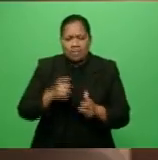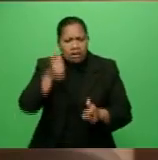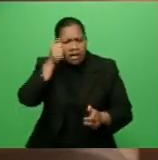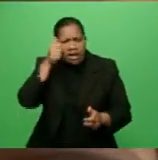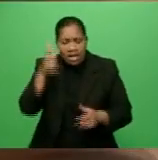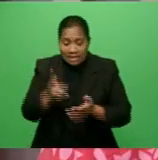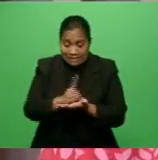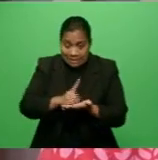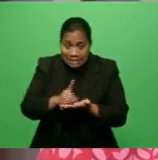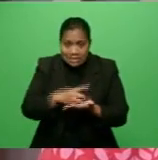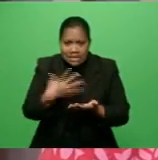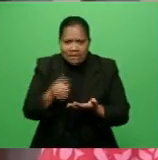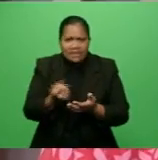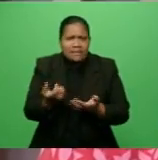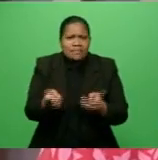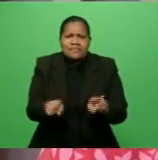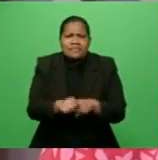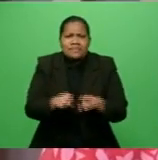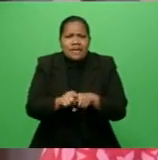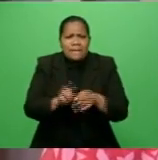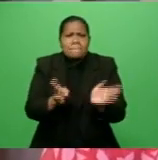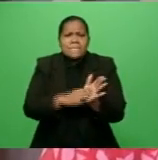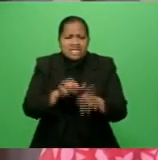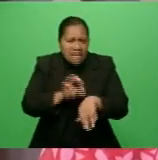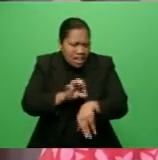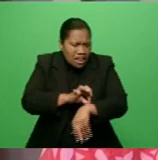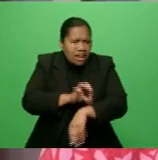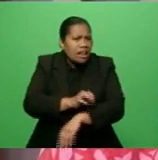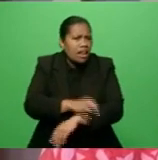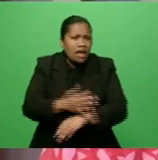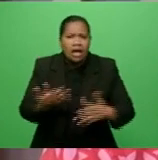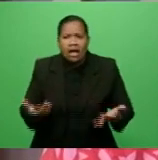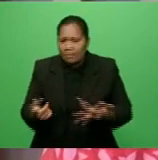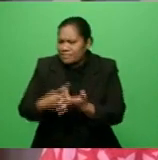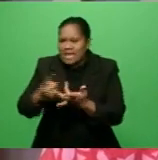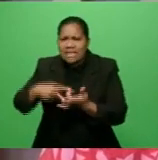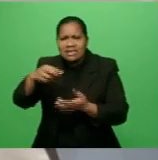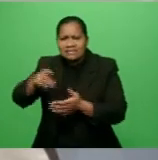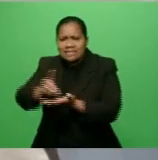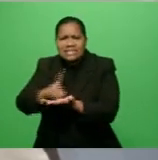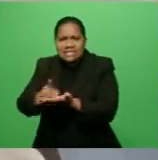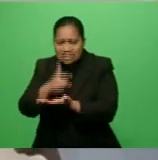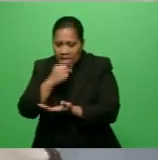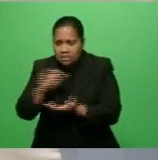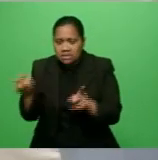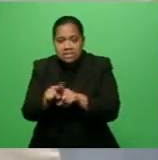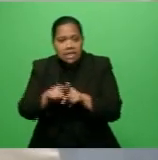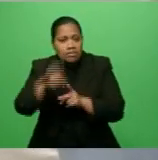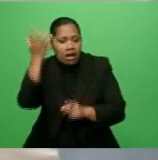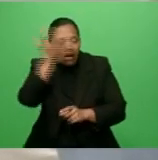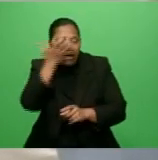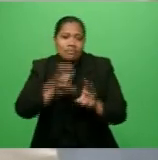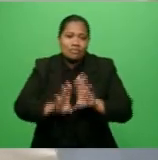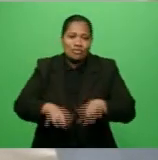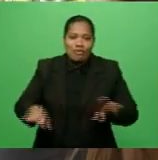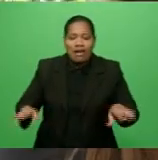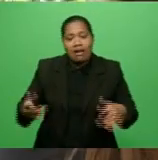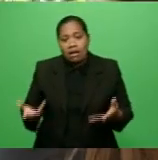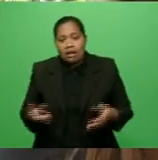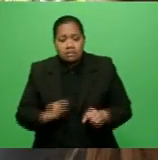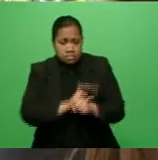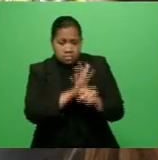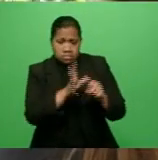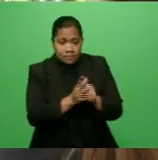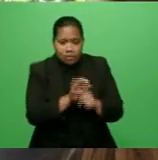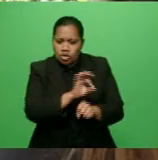diseases like measles and other diseases that can be very dangerous for children. COVID-19 does not erase other diseases